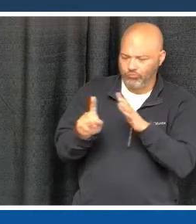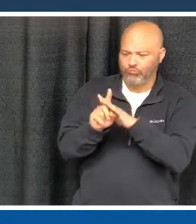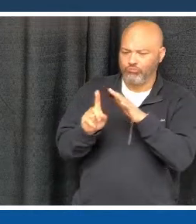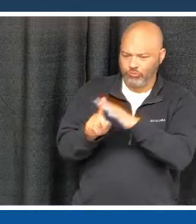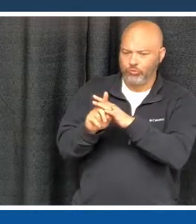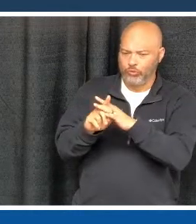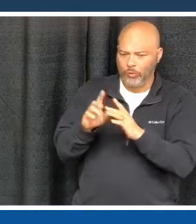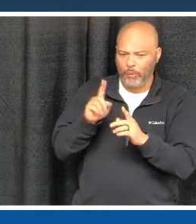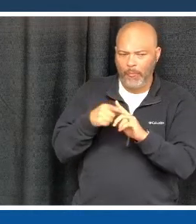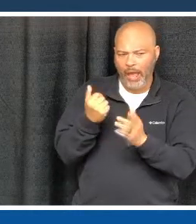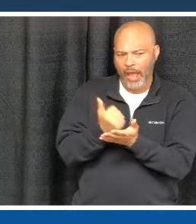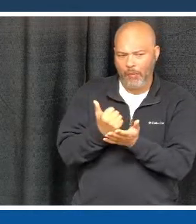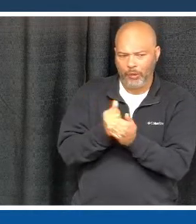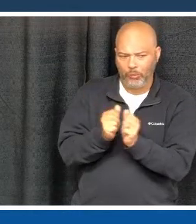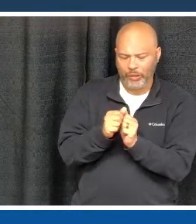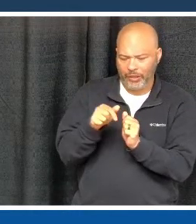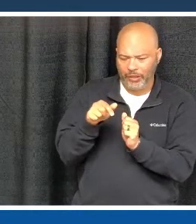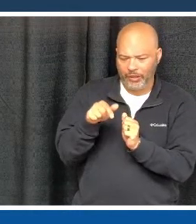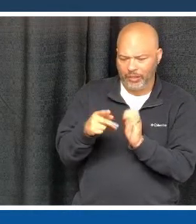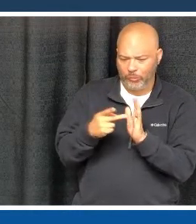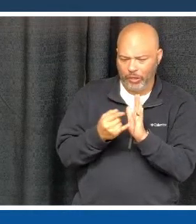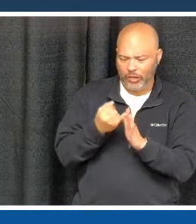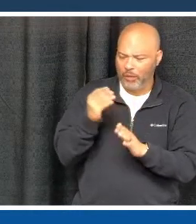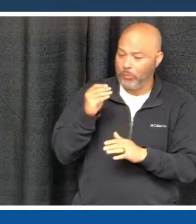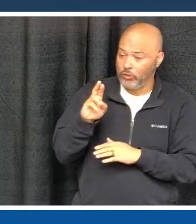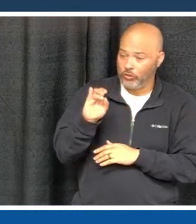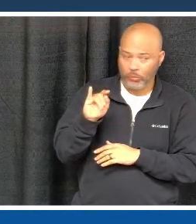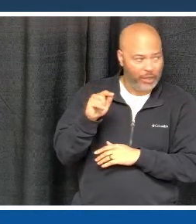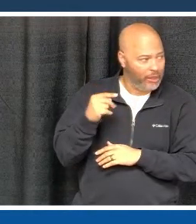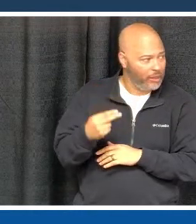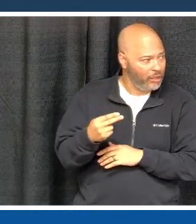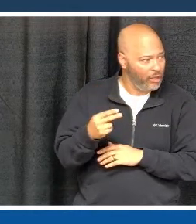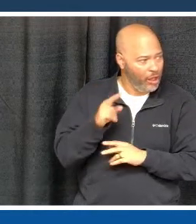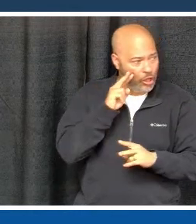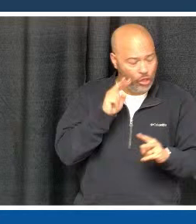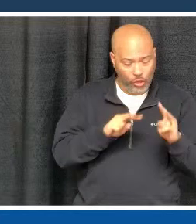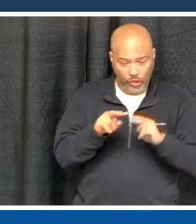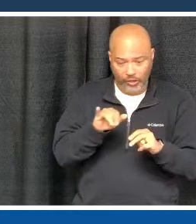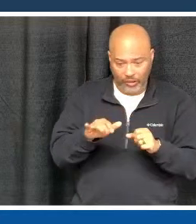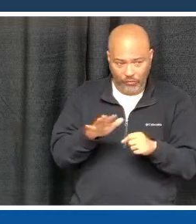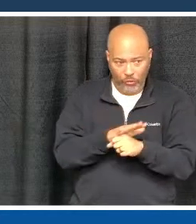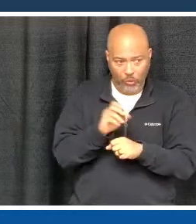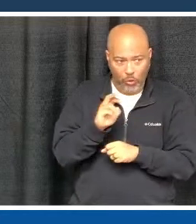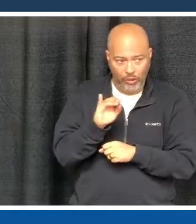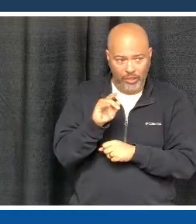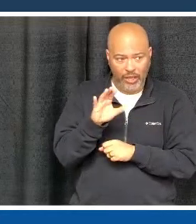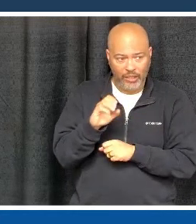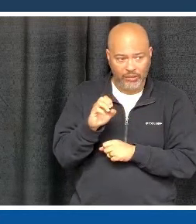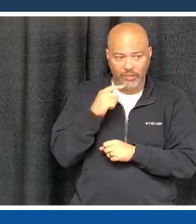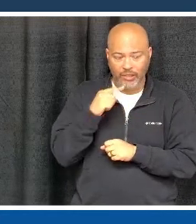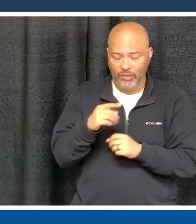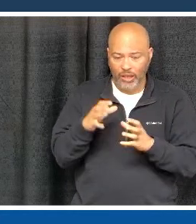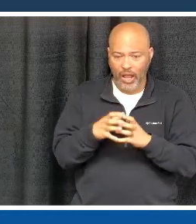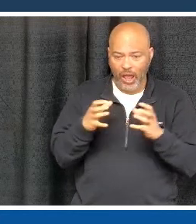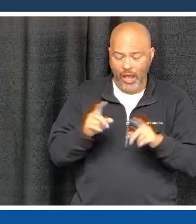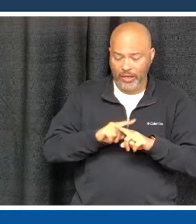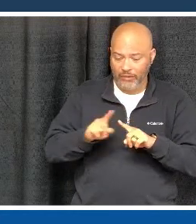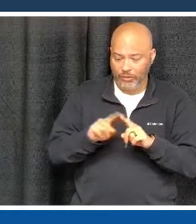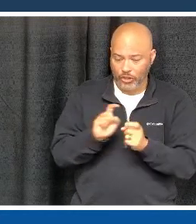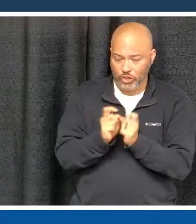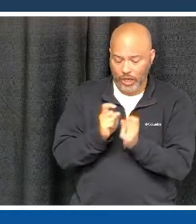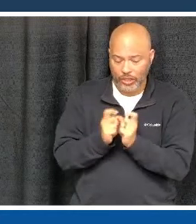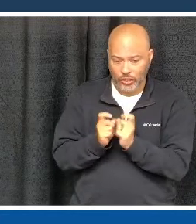this. Mr. Smith, looking at this full ordinance, there's a whole lot of different changes in